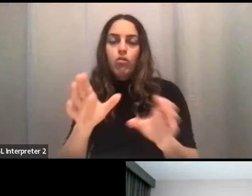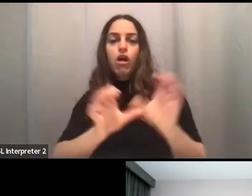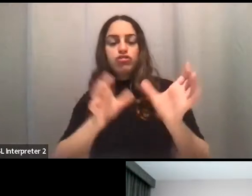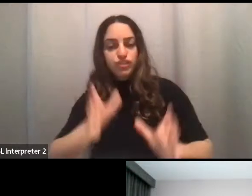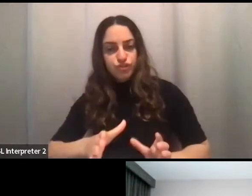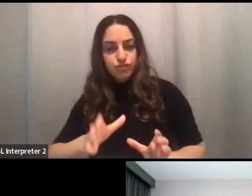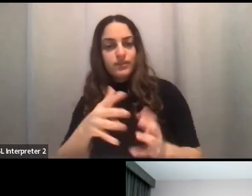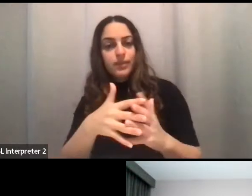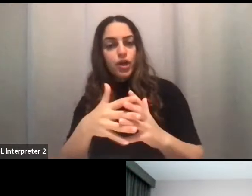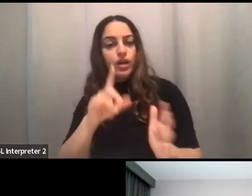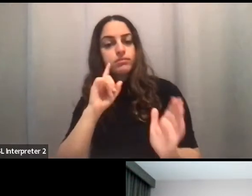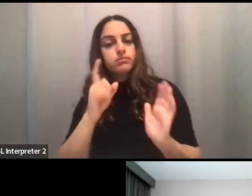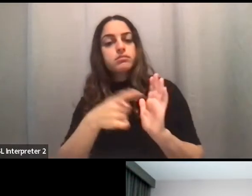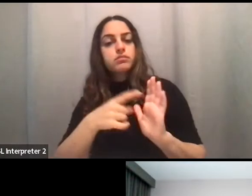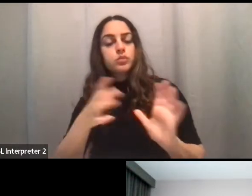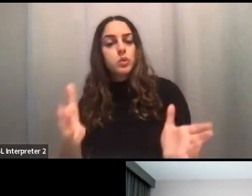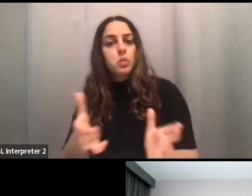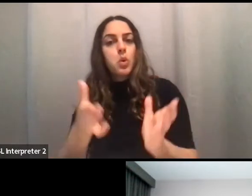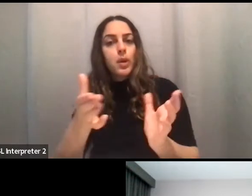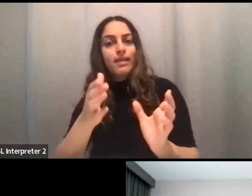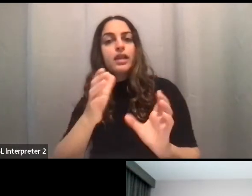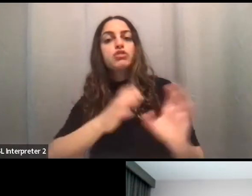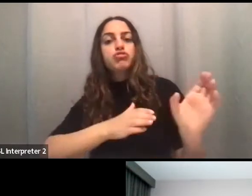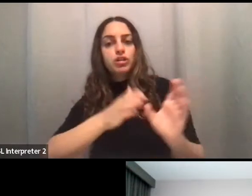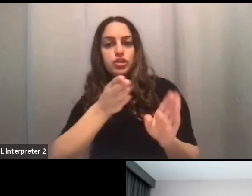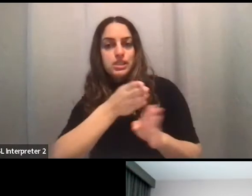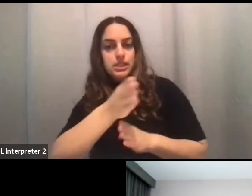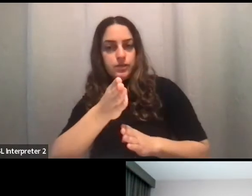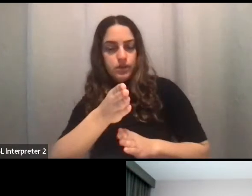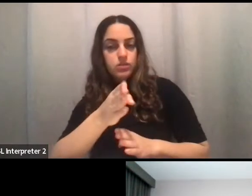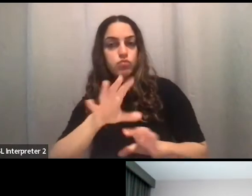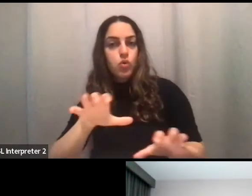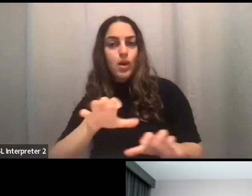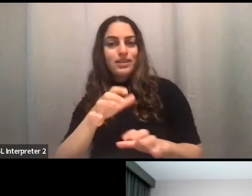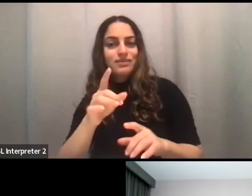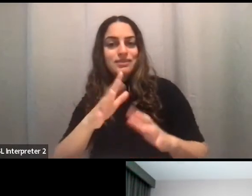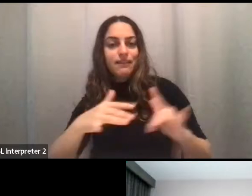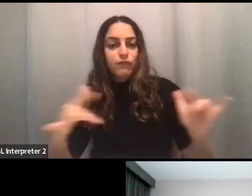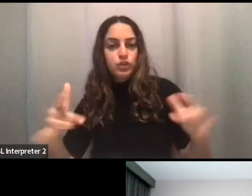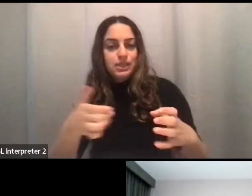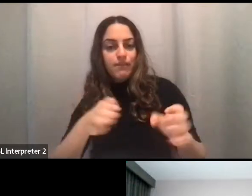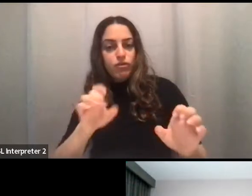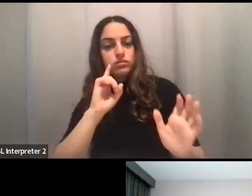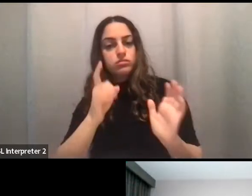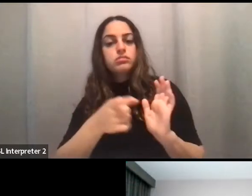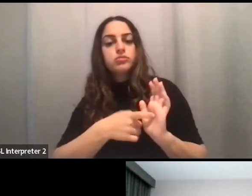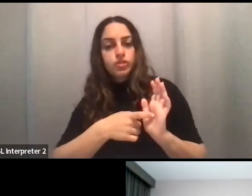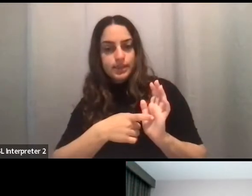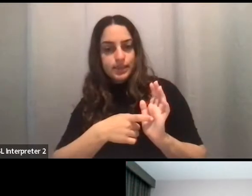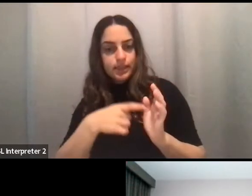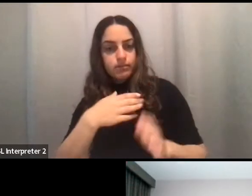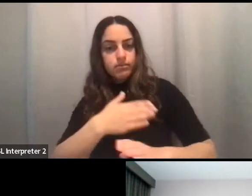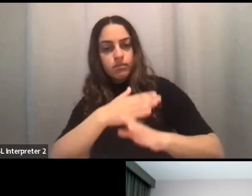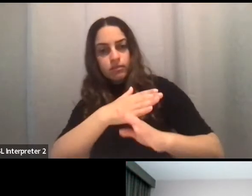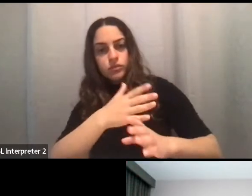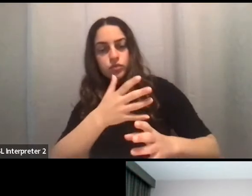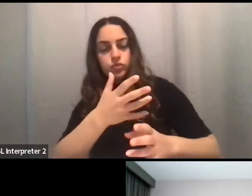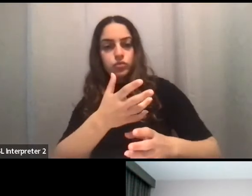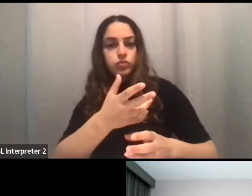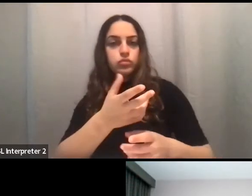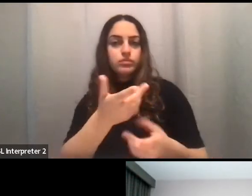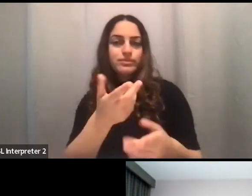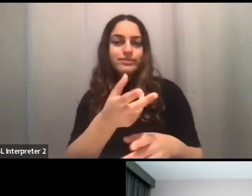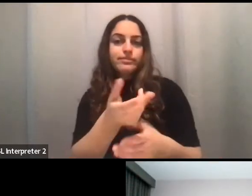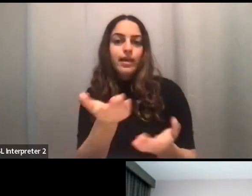construction industry's proactive diversity efforts and in addressing impediments to retaining and hiring workers as one of your